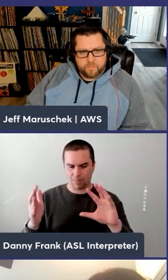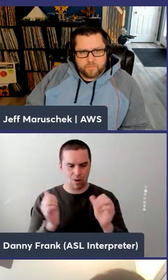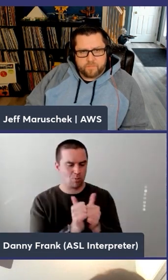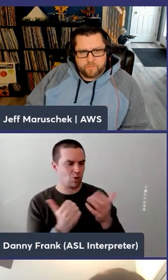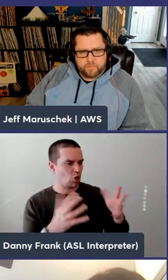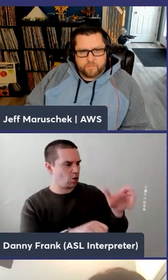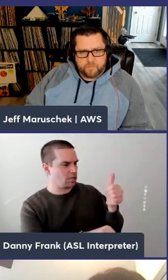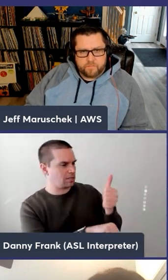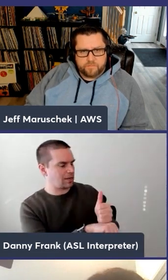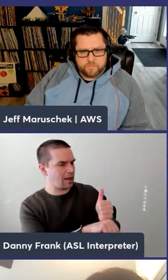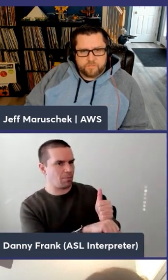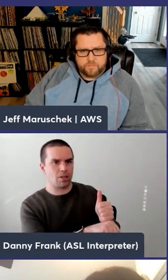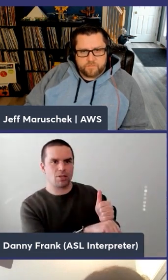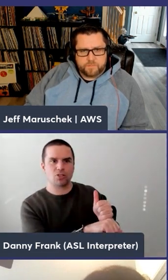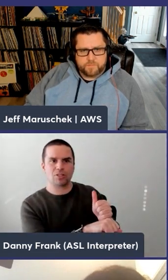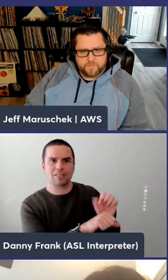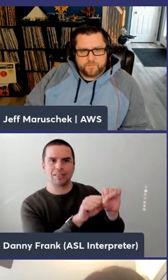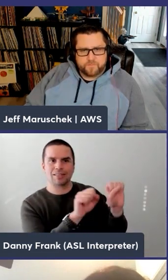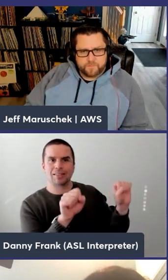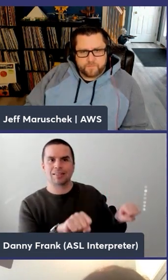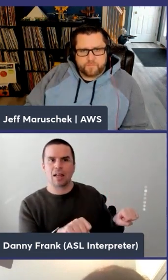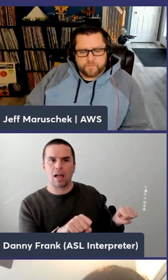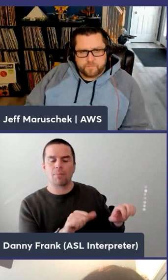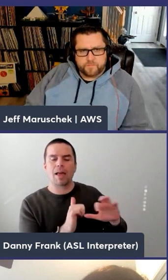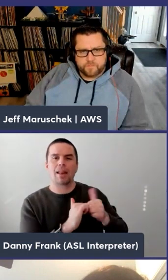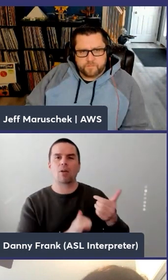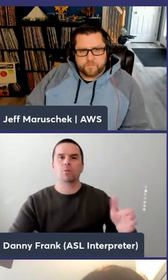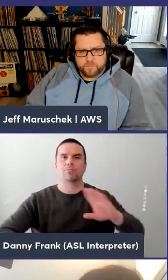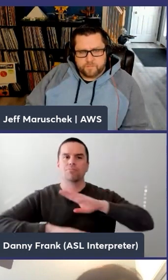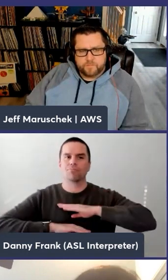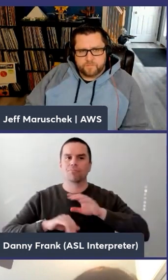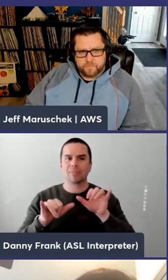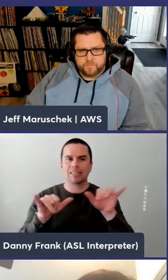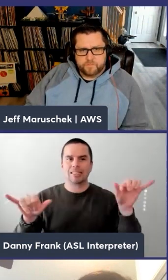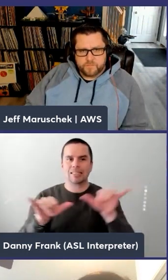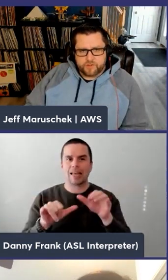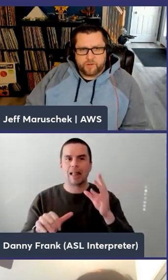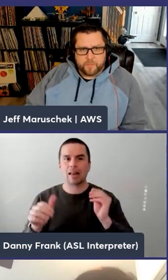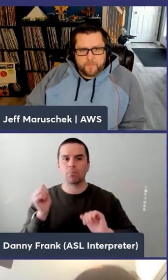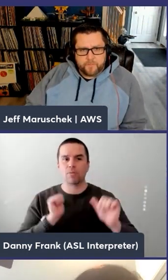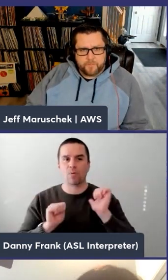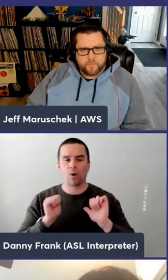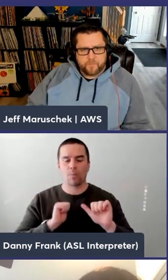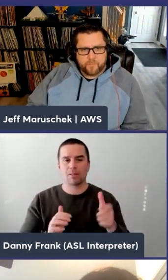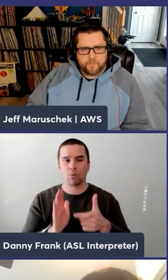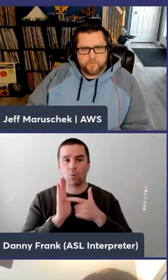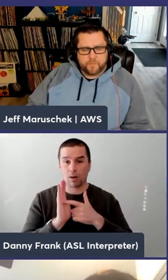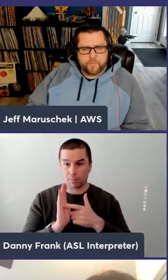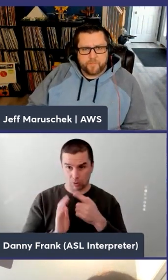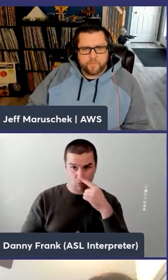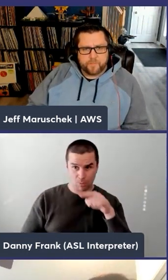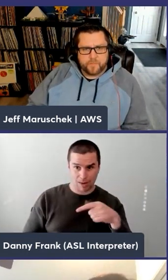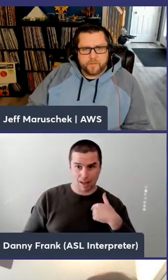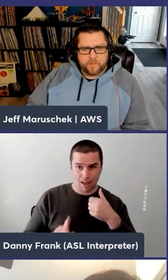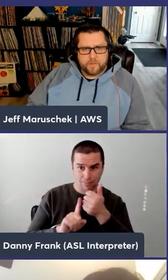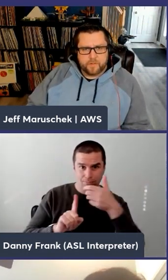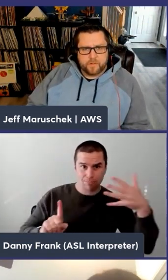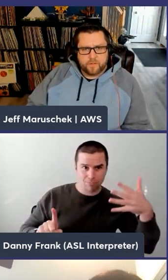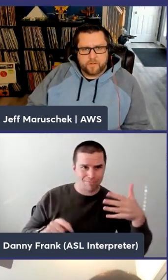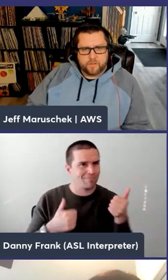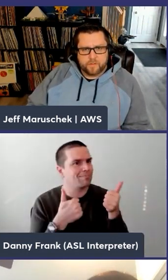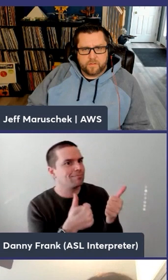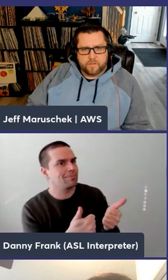And how do we meet the scale and performance requirements? If that's okay, I can. Sure. Absolutely. Yeah.